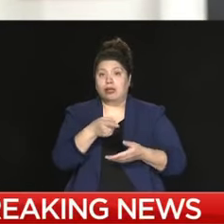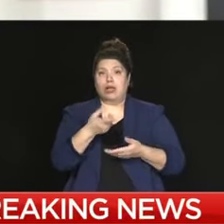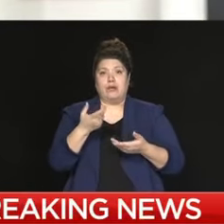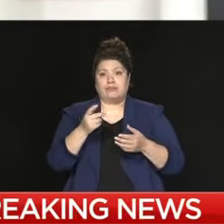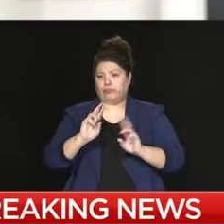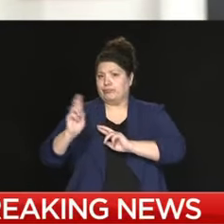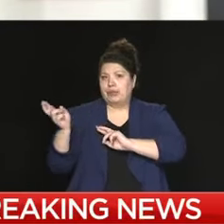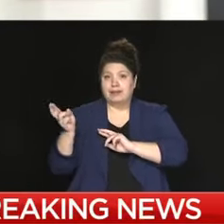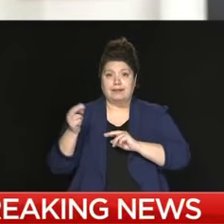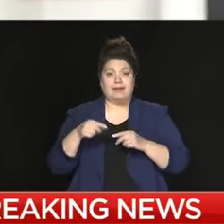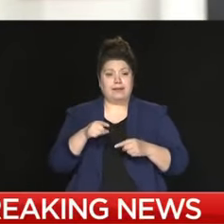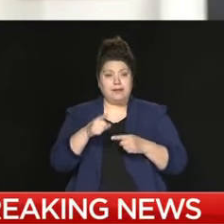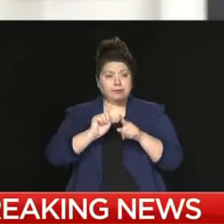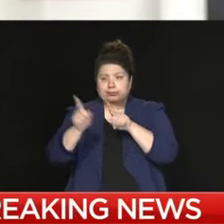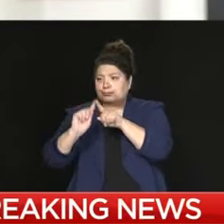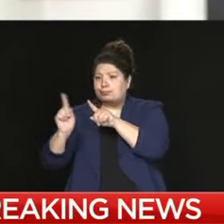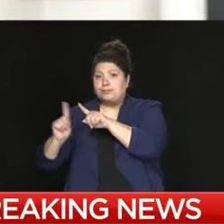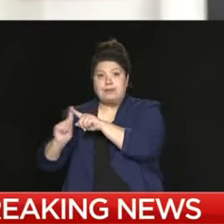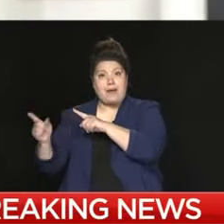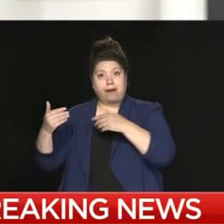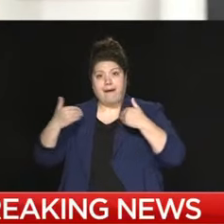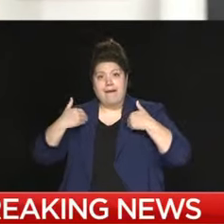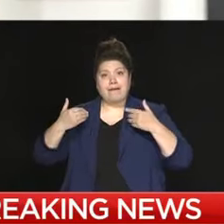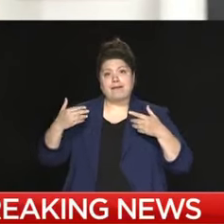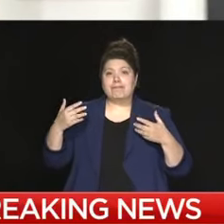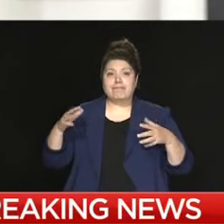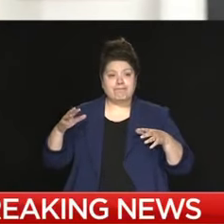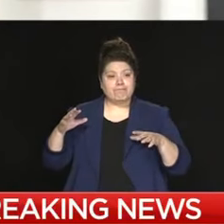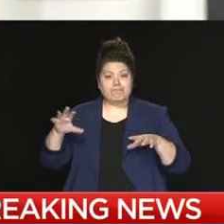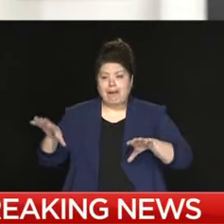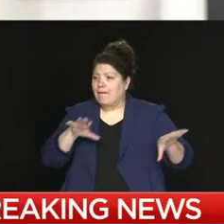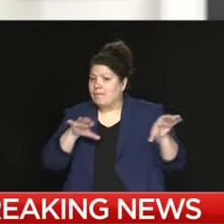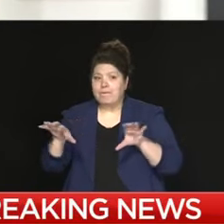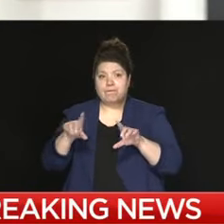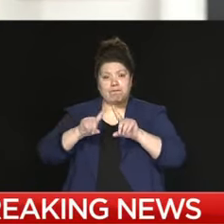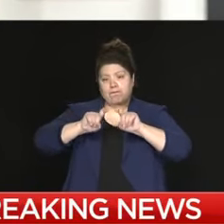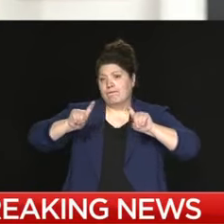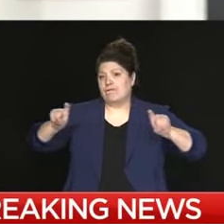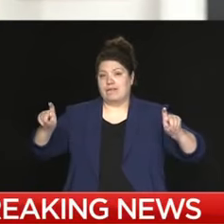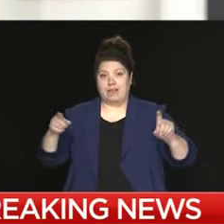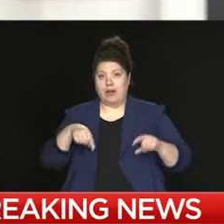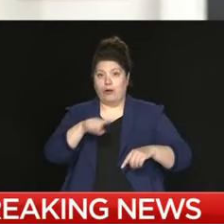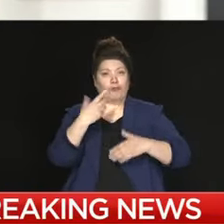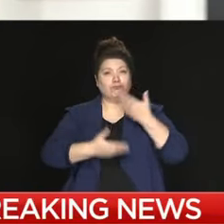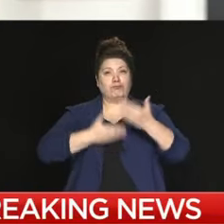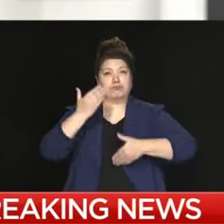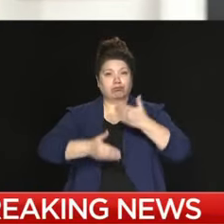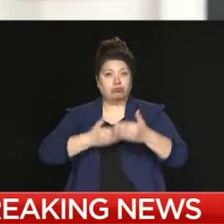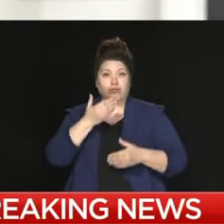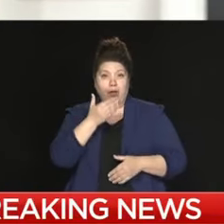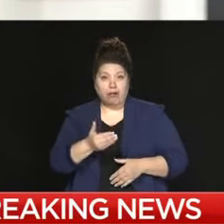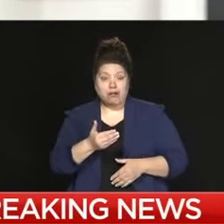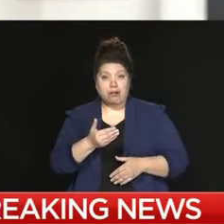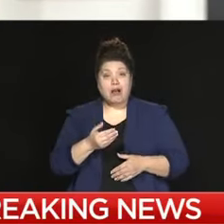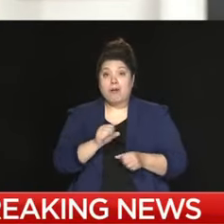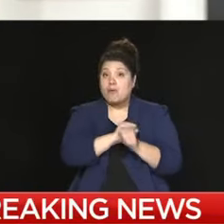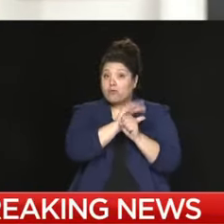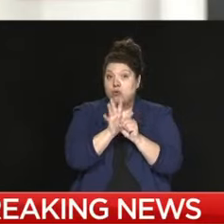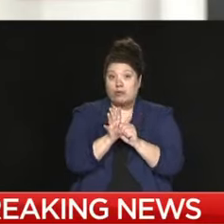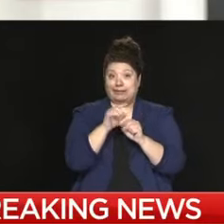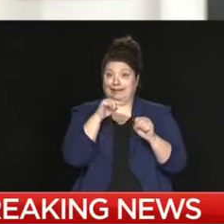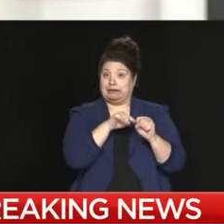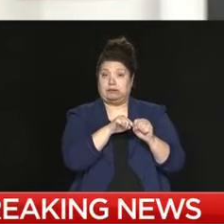the activities we had as a country were going very, very well. This is an event that put us